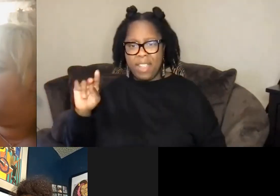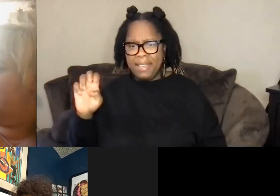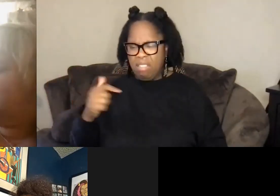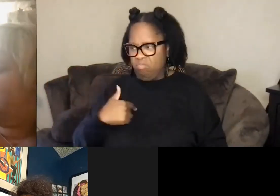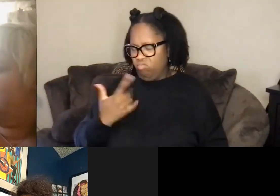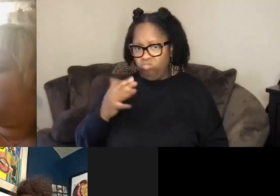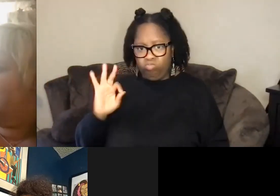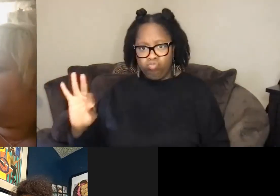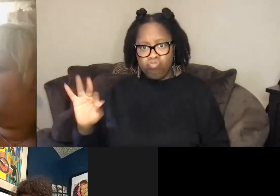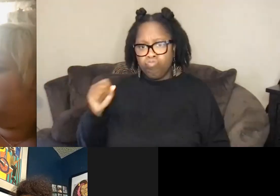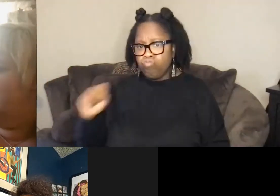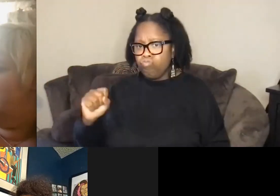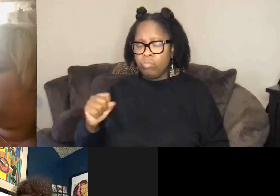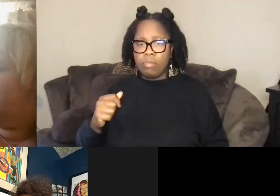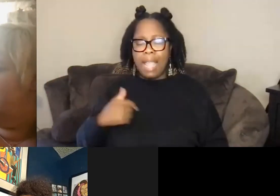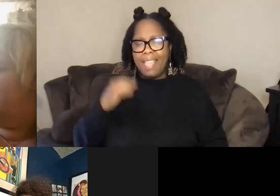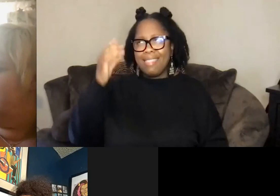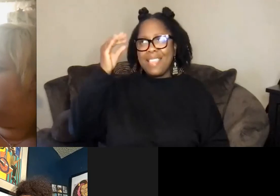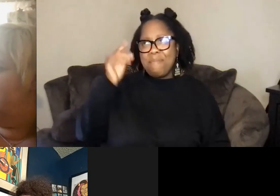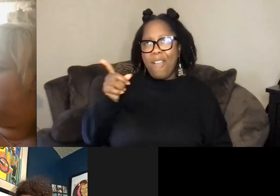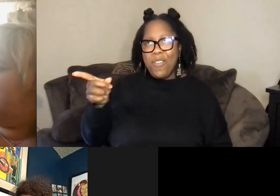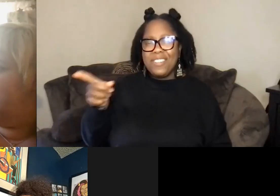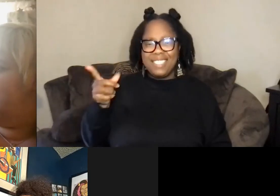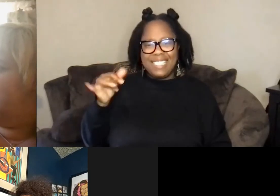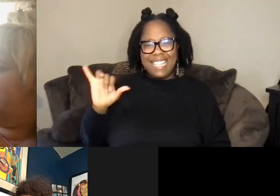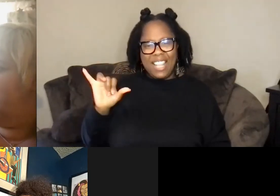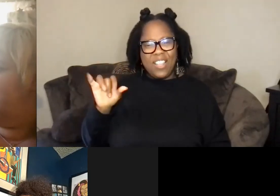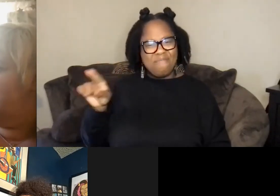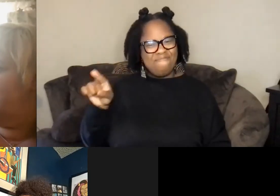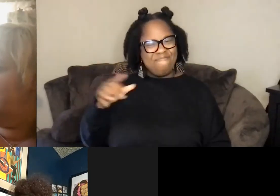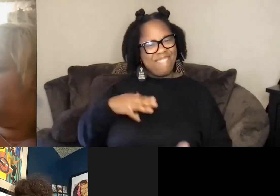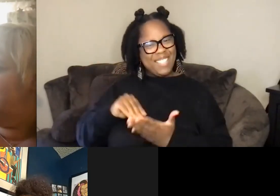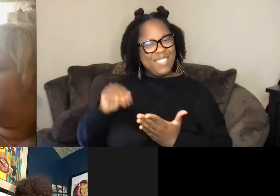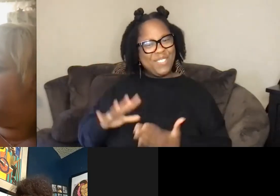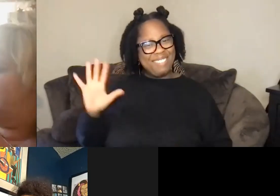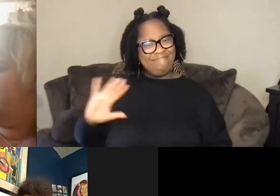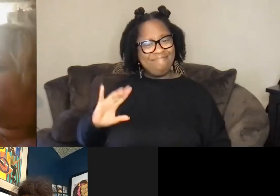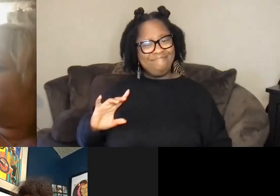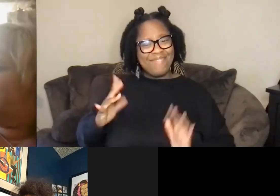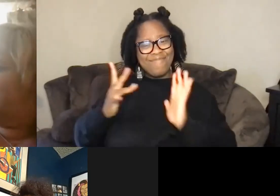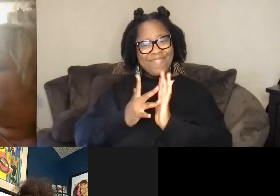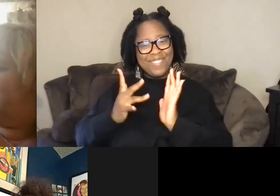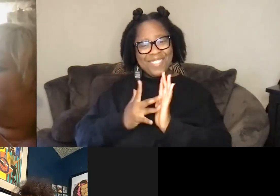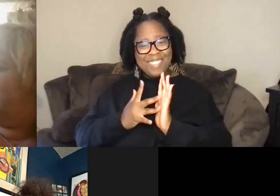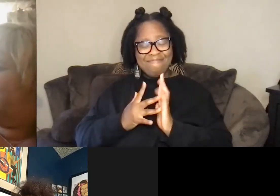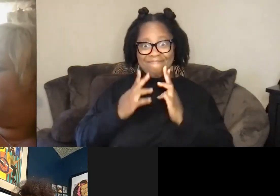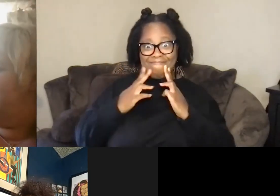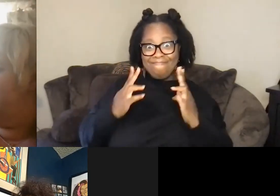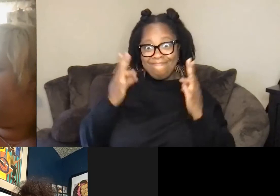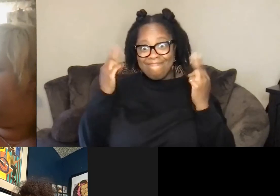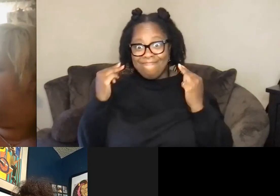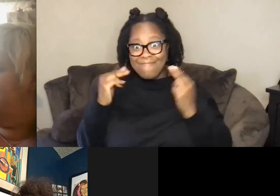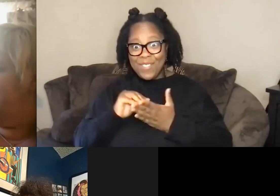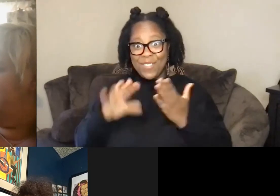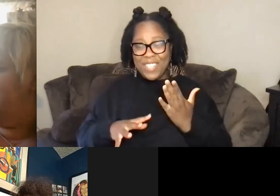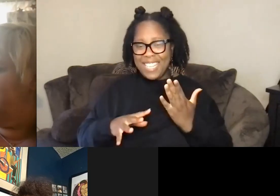have, I think about Brandie still as that student, the first year student, sitting in the front row of my class. And I'm